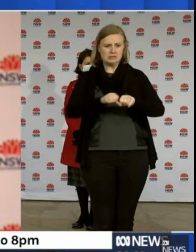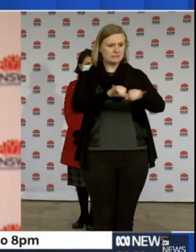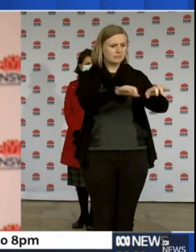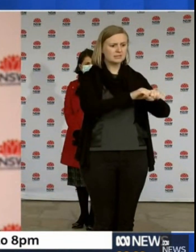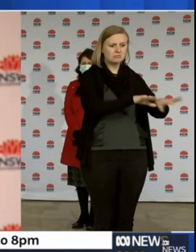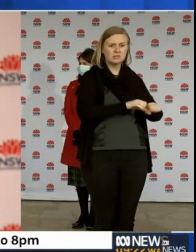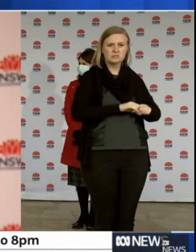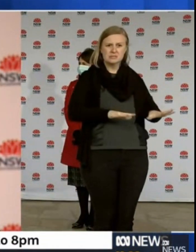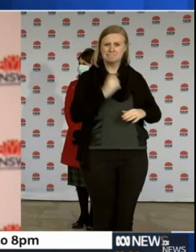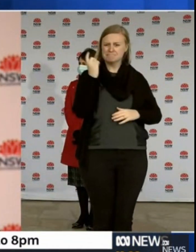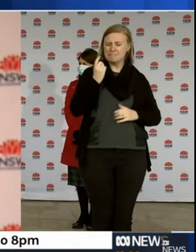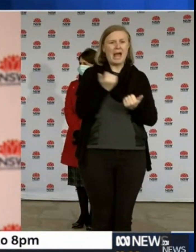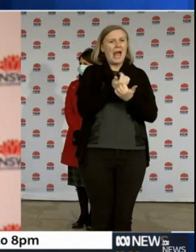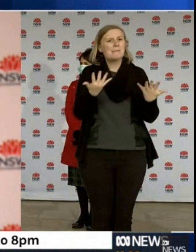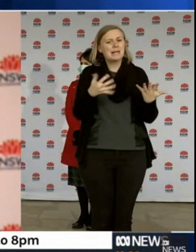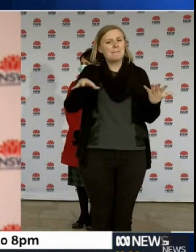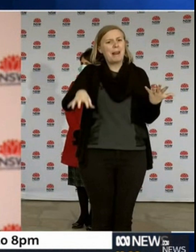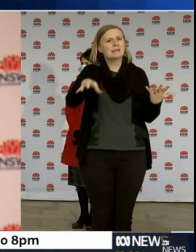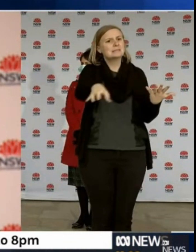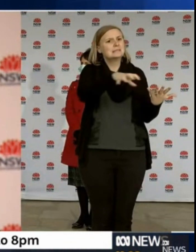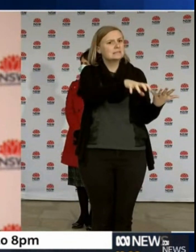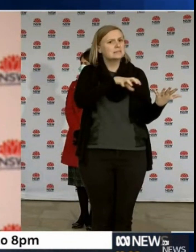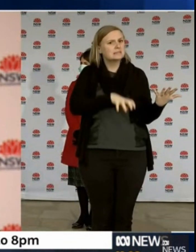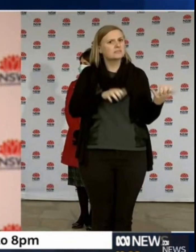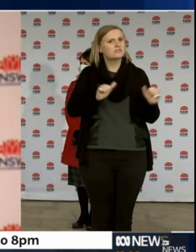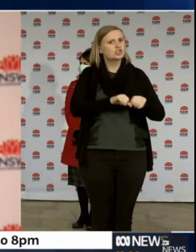looking at and the number of close contacts you're currently monitoring?